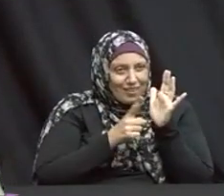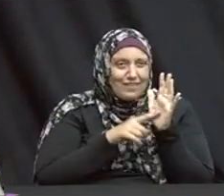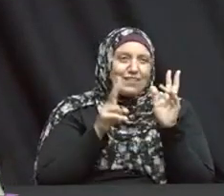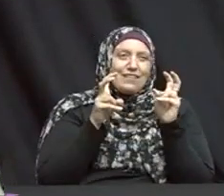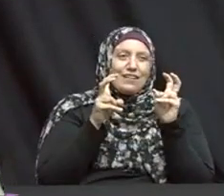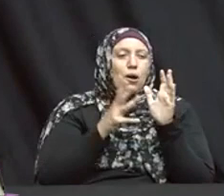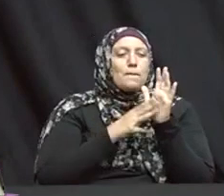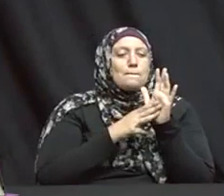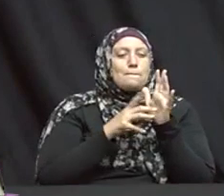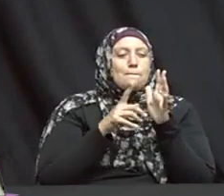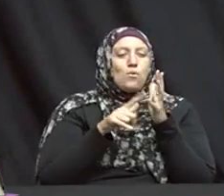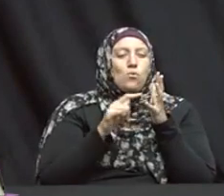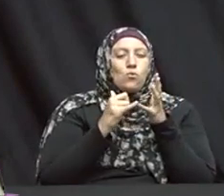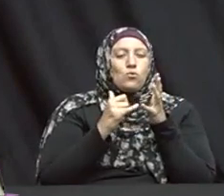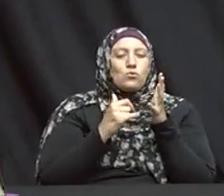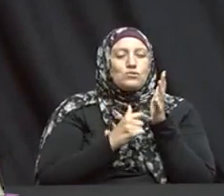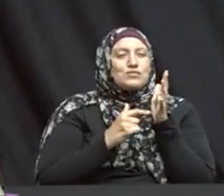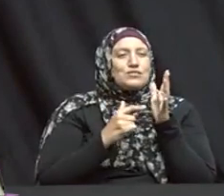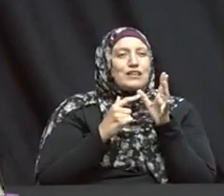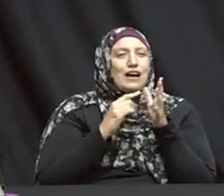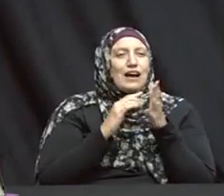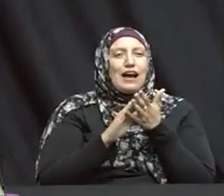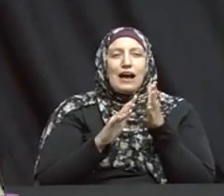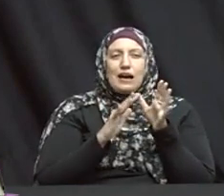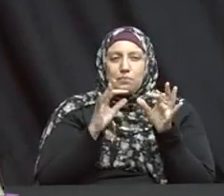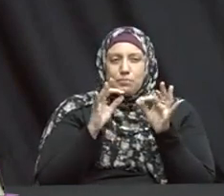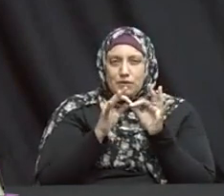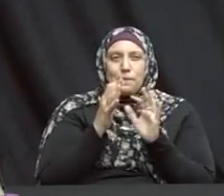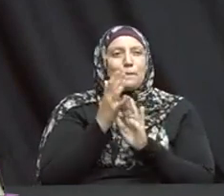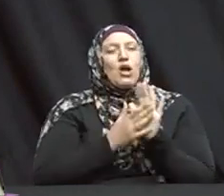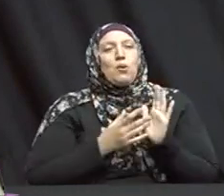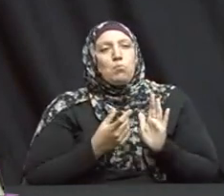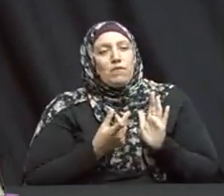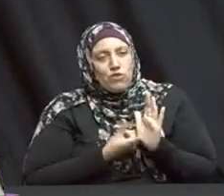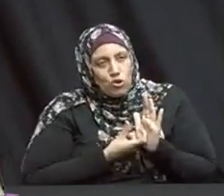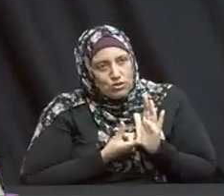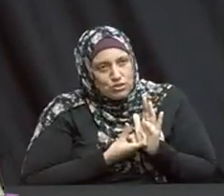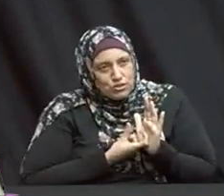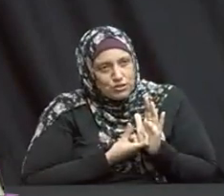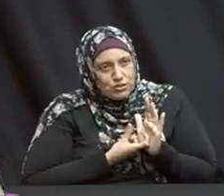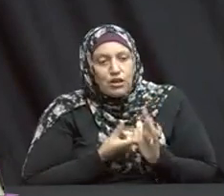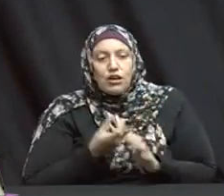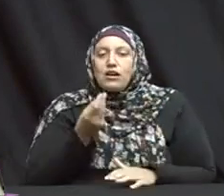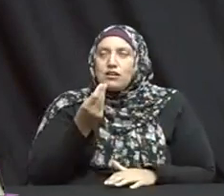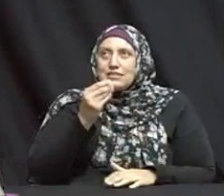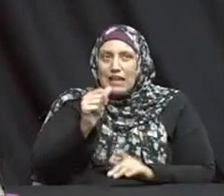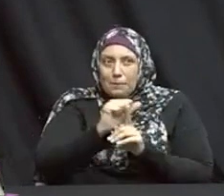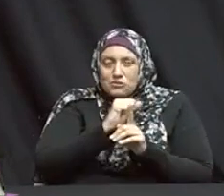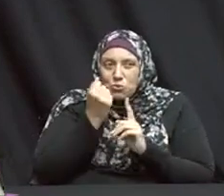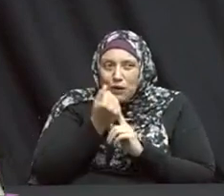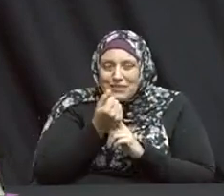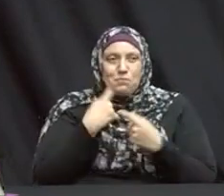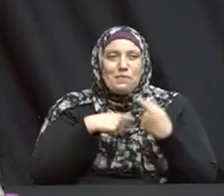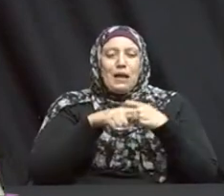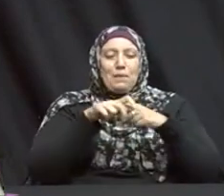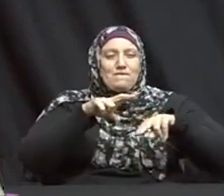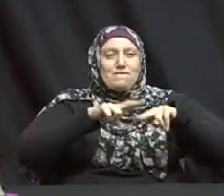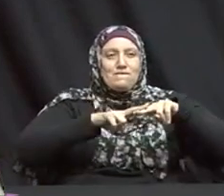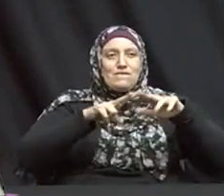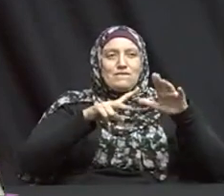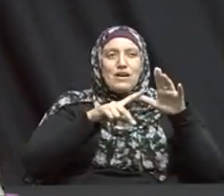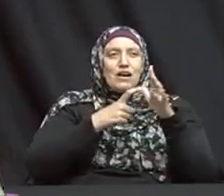certain situation, however, it becomes obligatory. And that's why there's so much recommendation that the Rawayat says that make sure